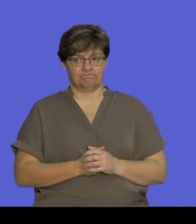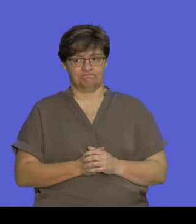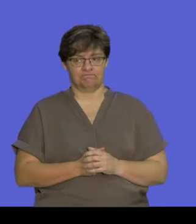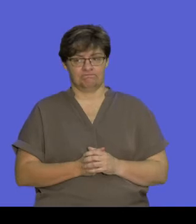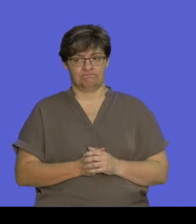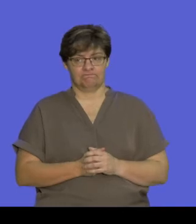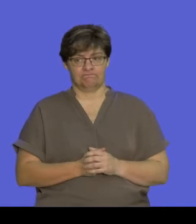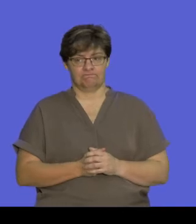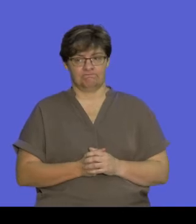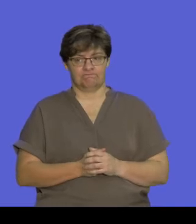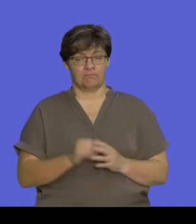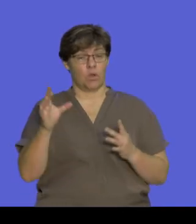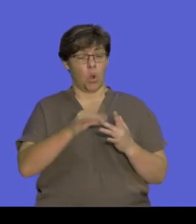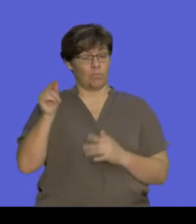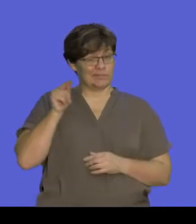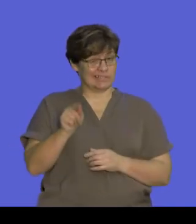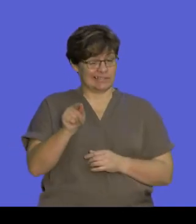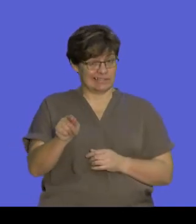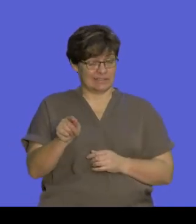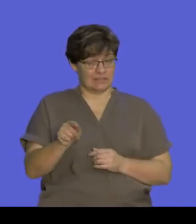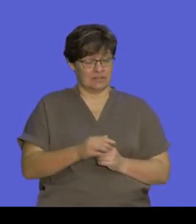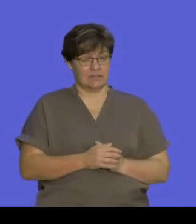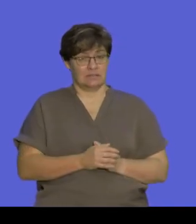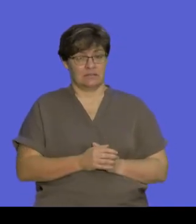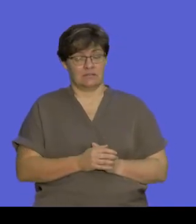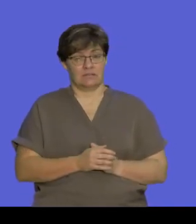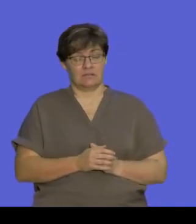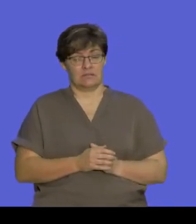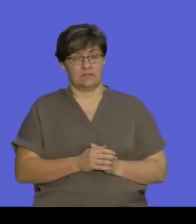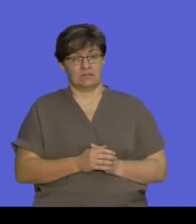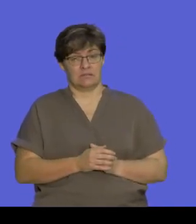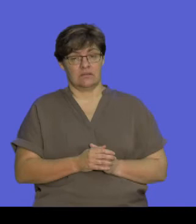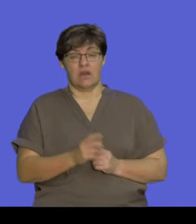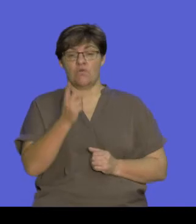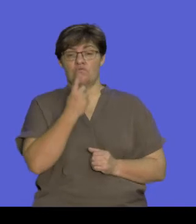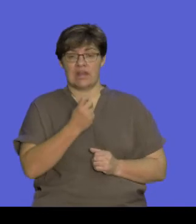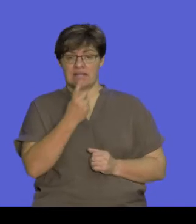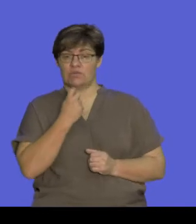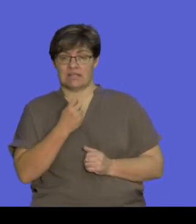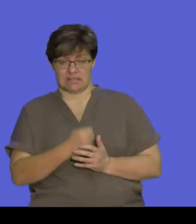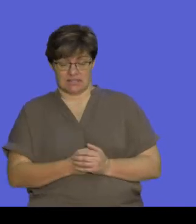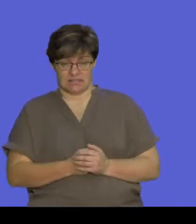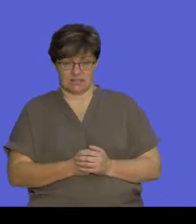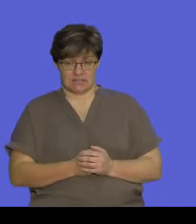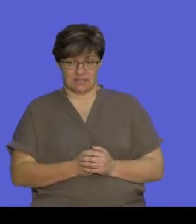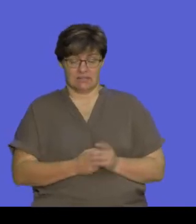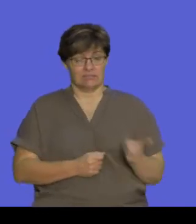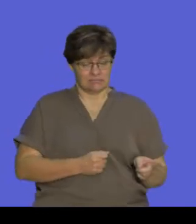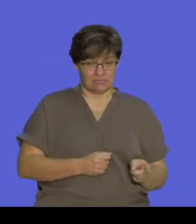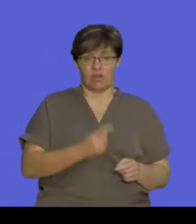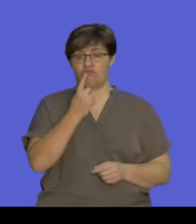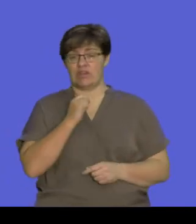option over here gives me the option of a red-red. This one is a